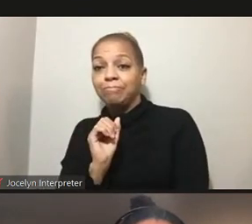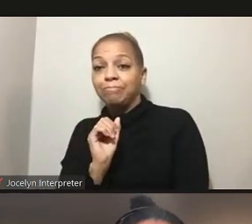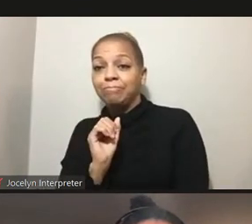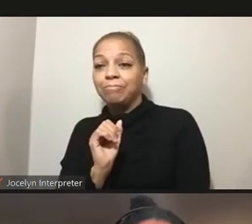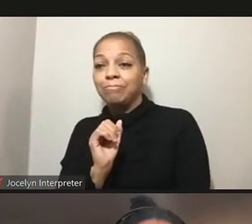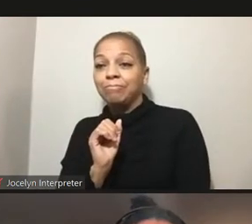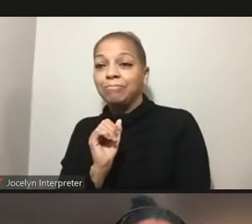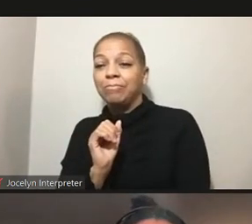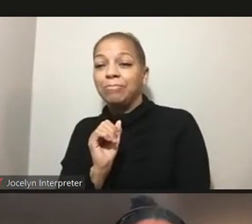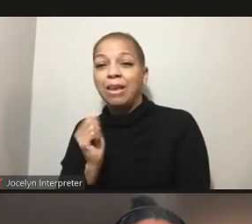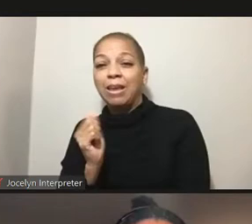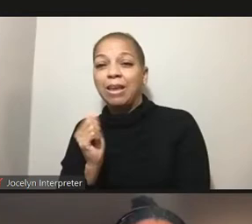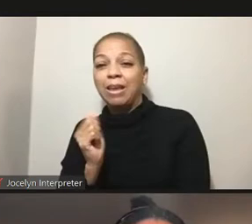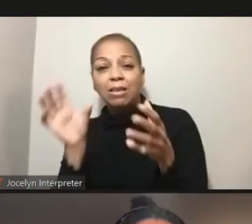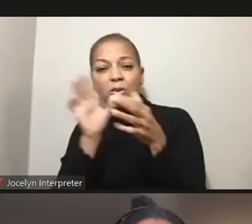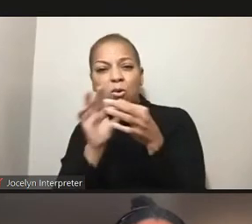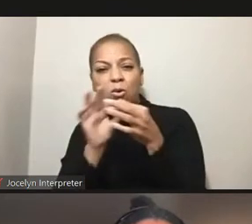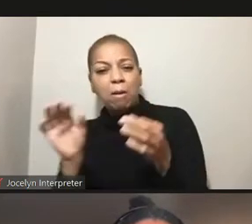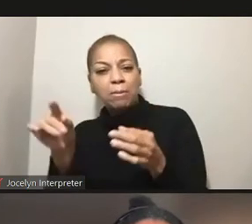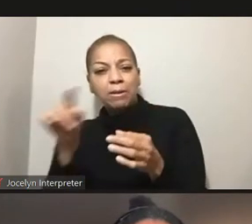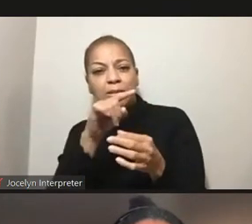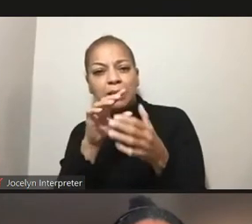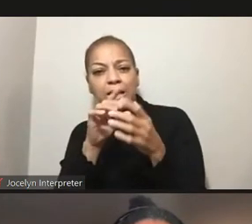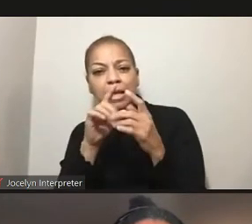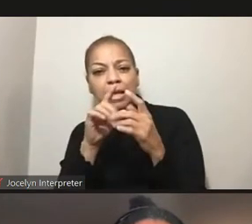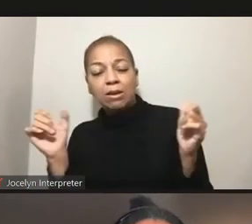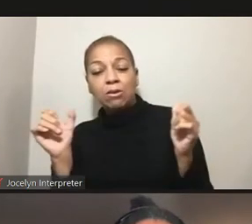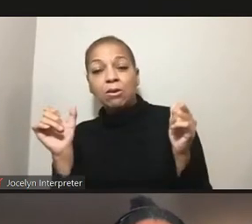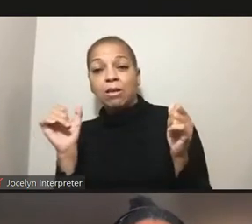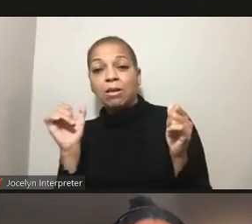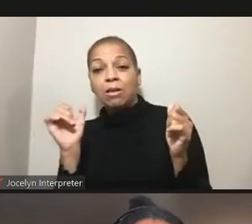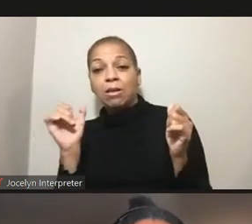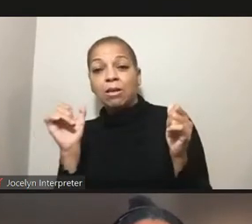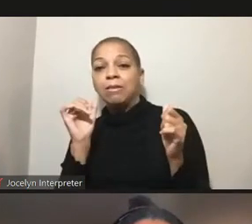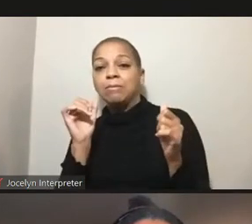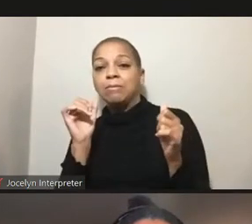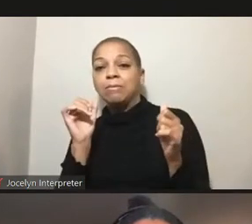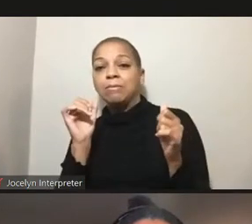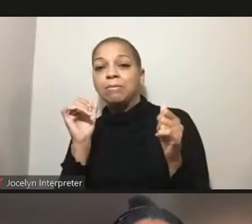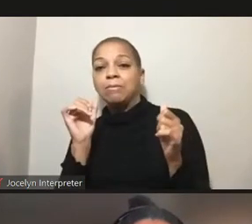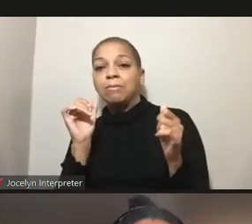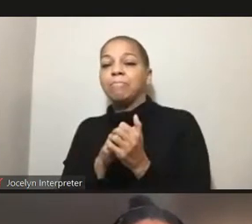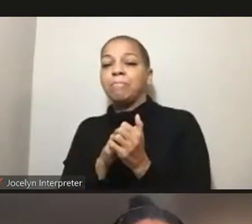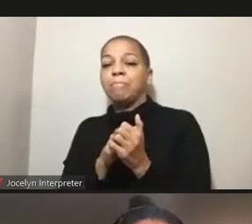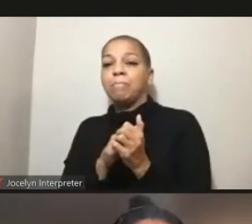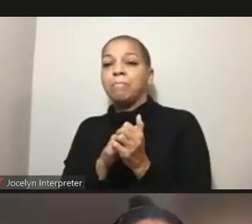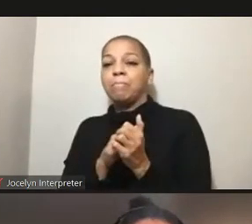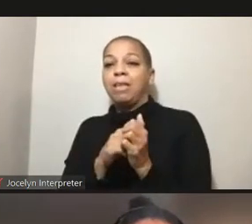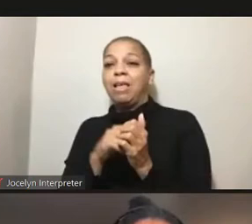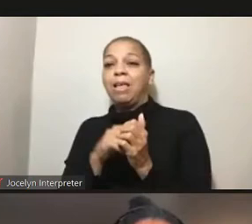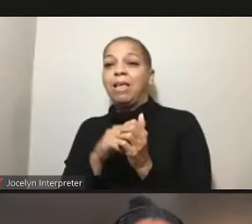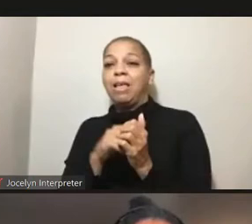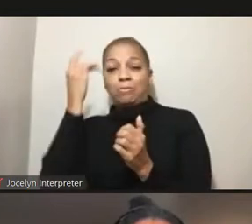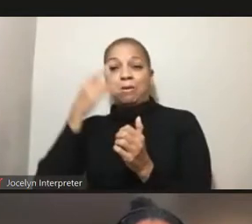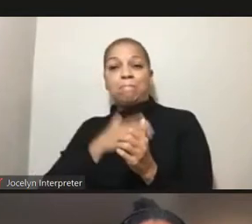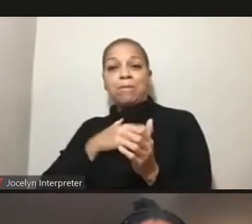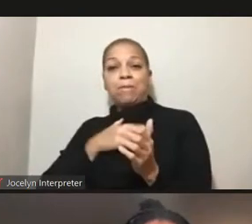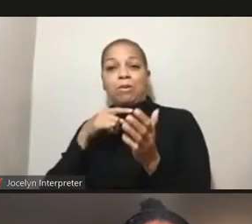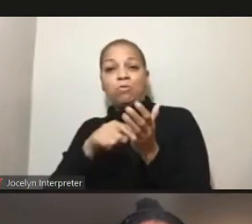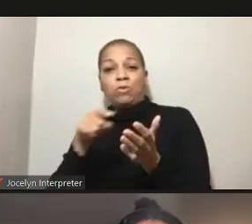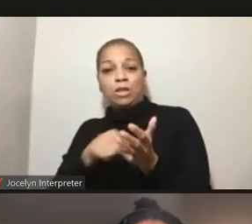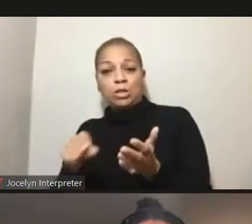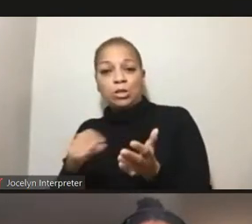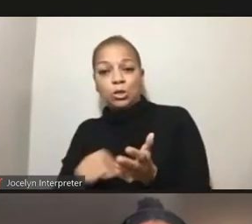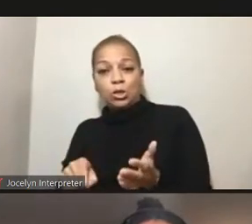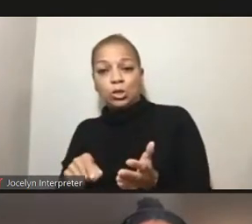Everything that I'm hearing from y'all, it's just affirming the reasons why my research looks at the impact of